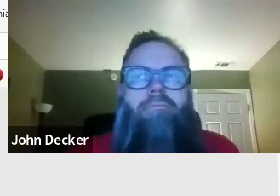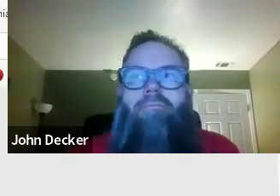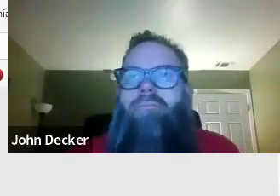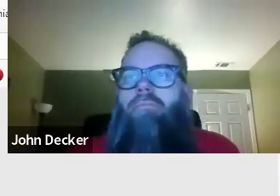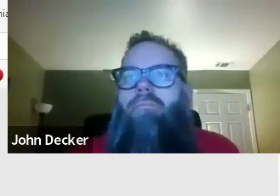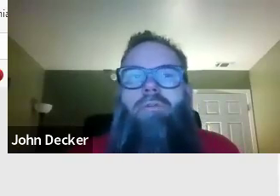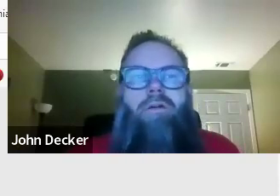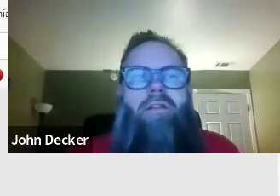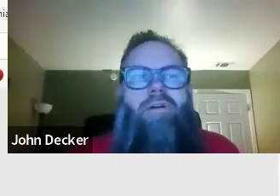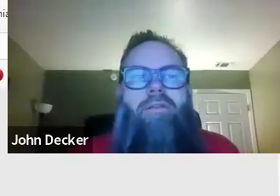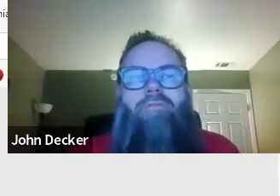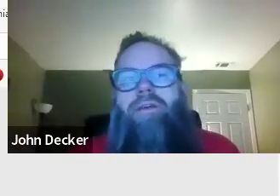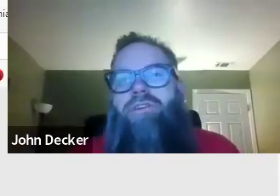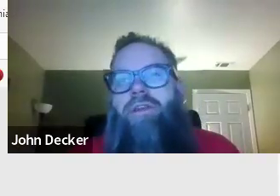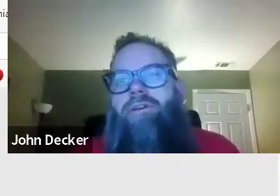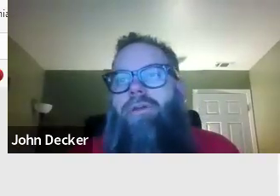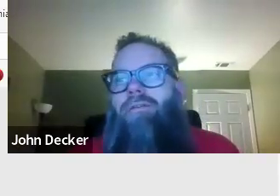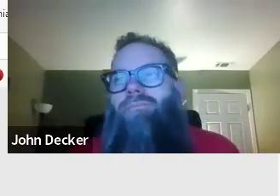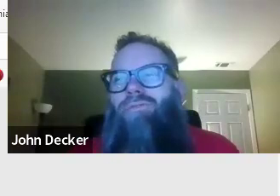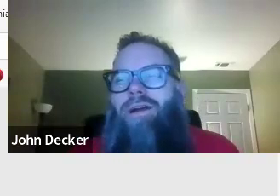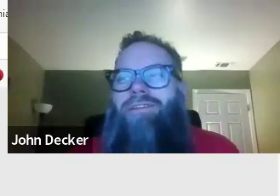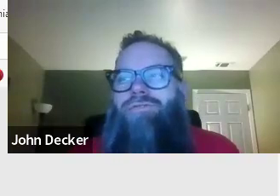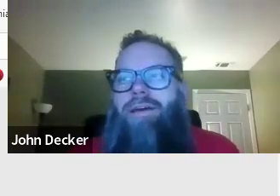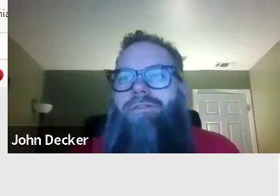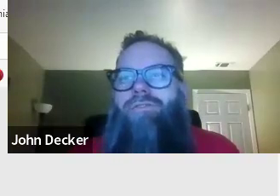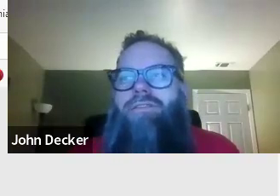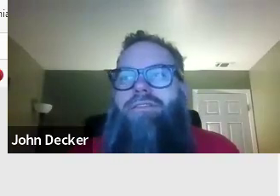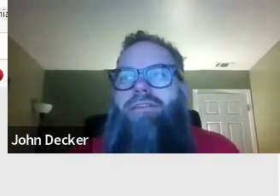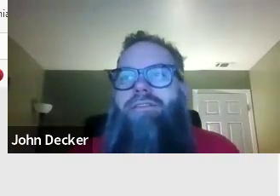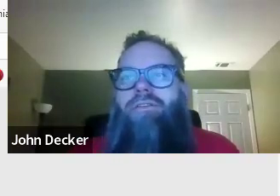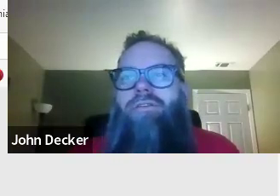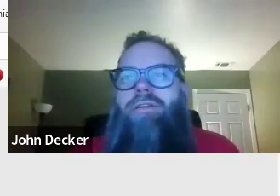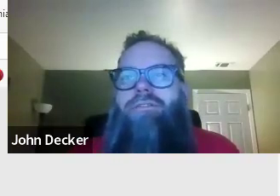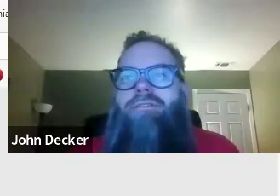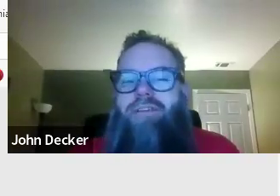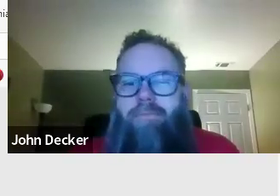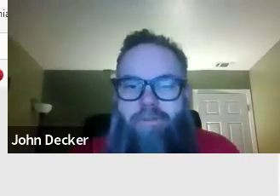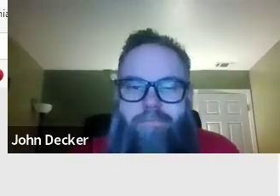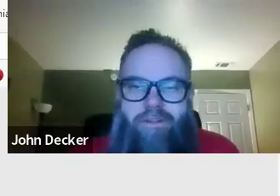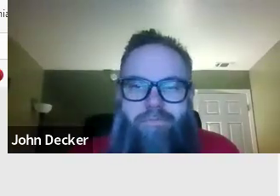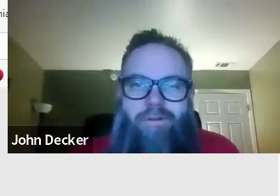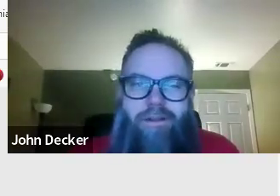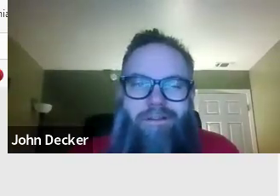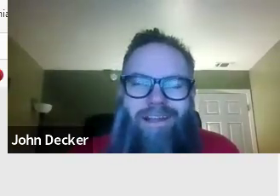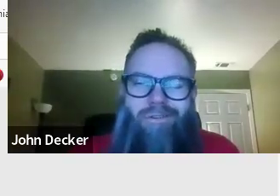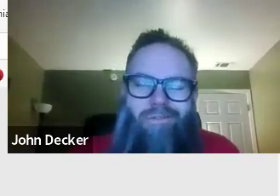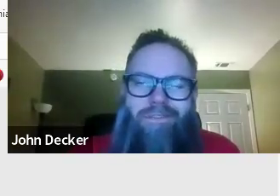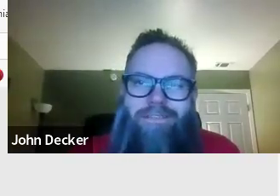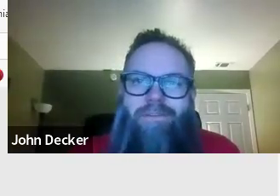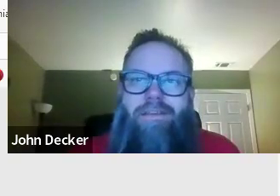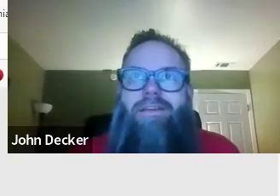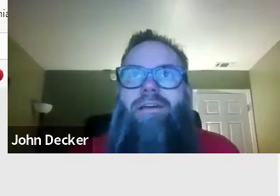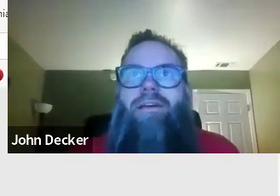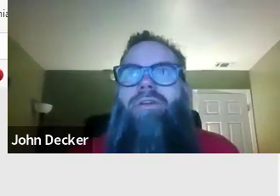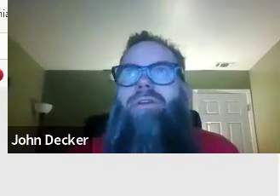folks, how to find information in here. Before I do that, though, you can see that there is some time frames that are put on here, and I go